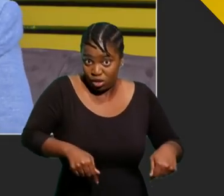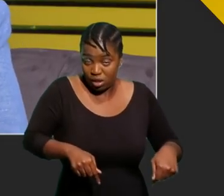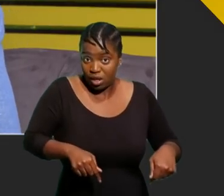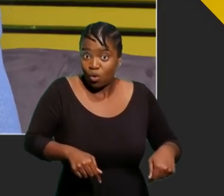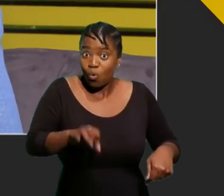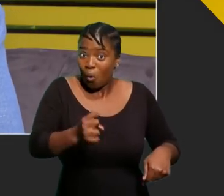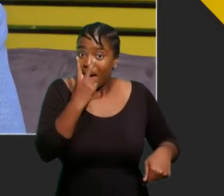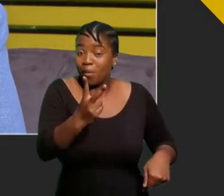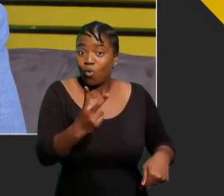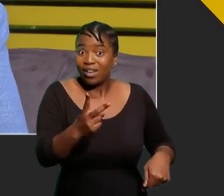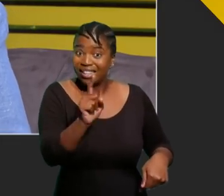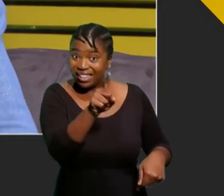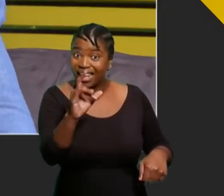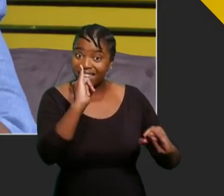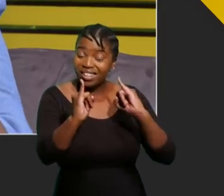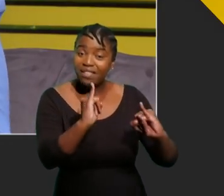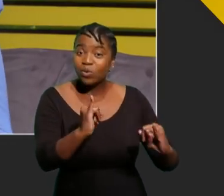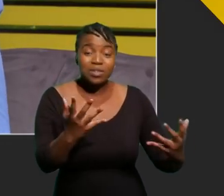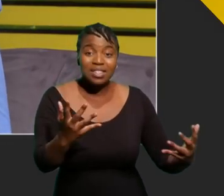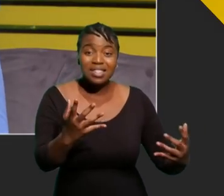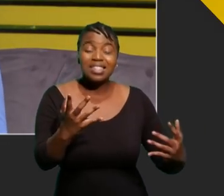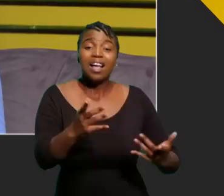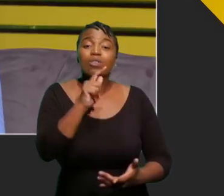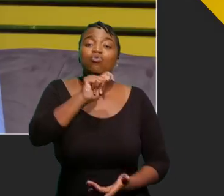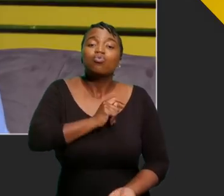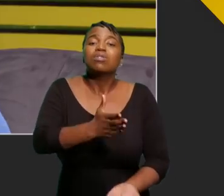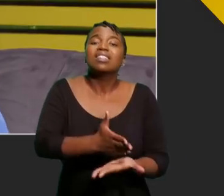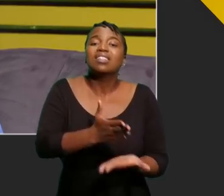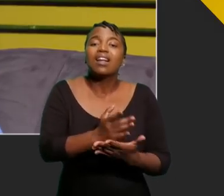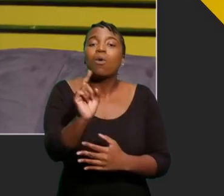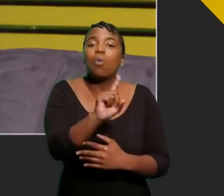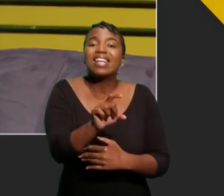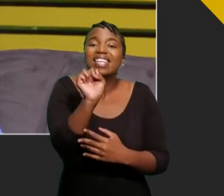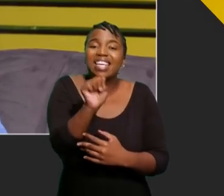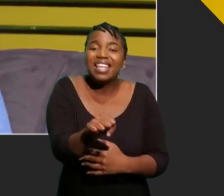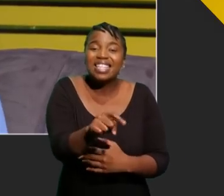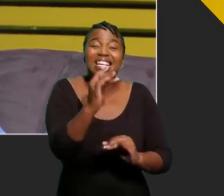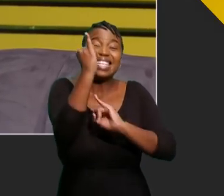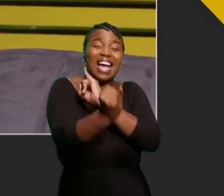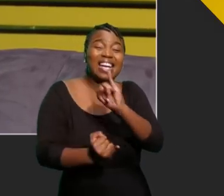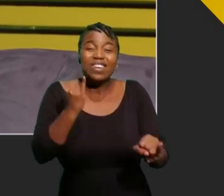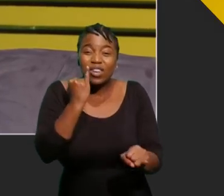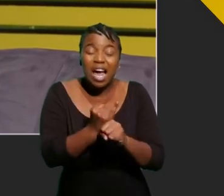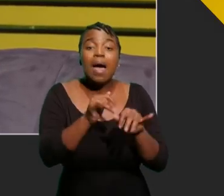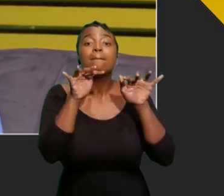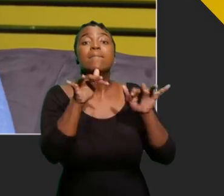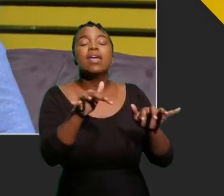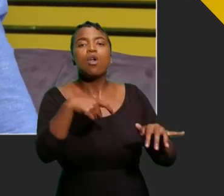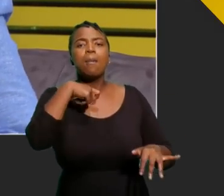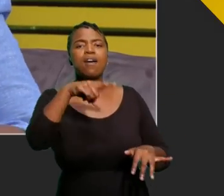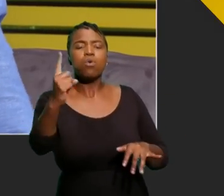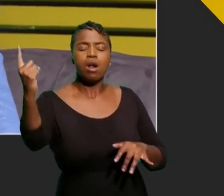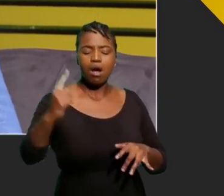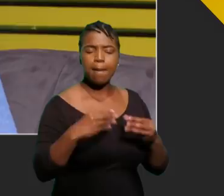can see, even with those interviews, the reality is that even the international, those potential